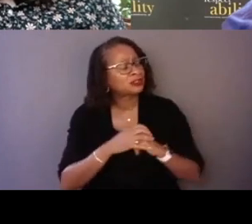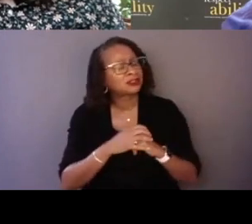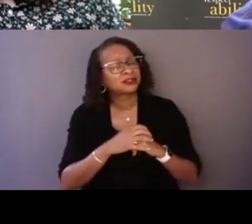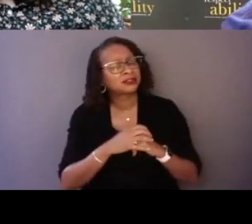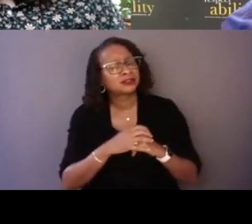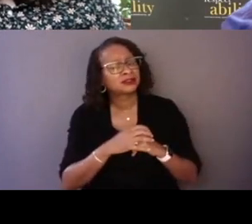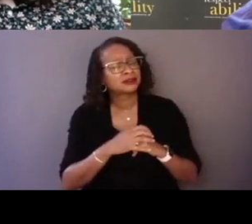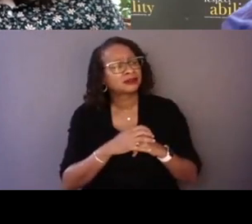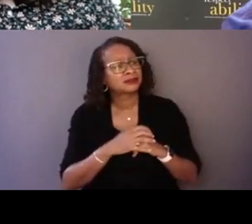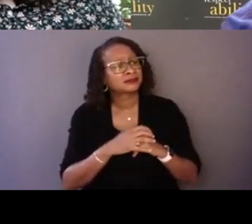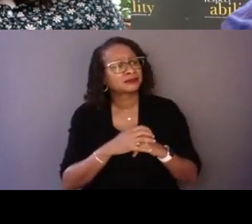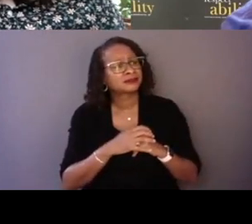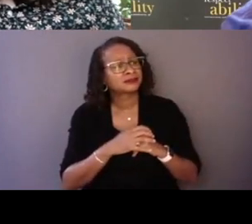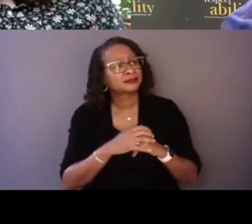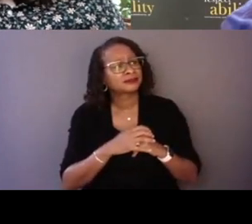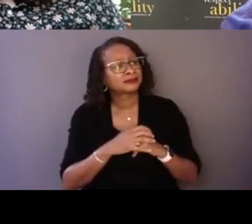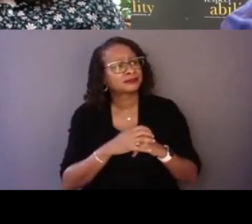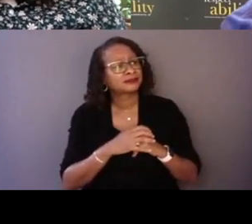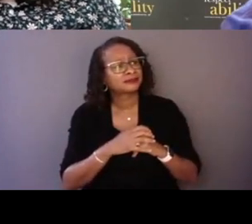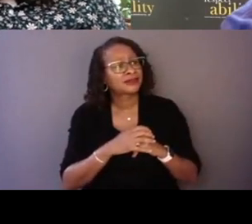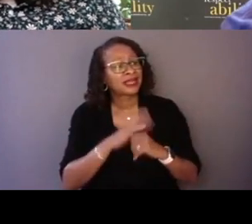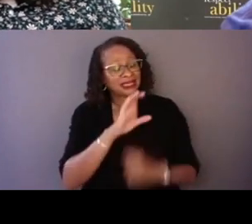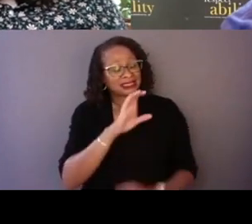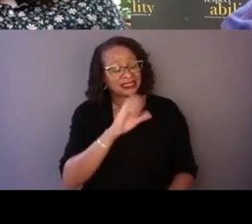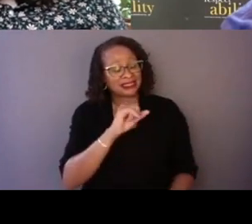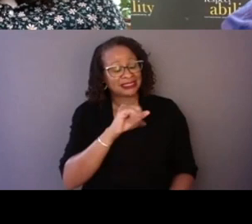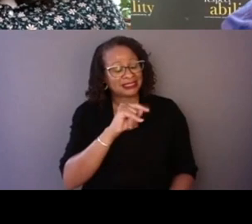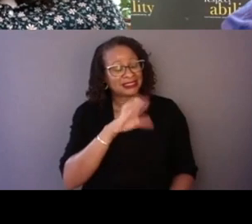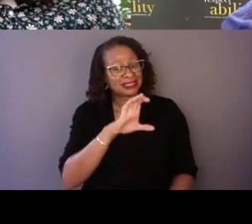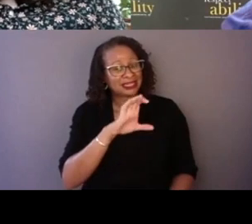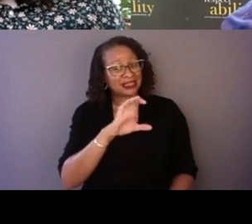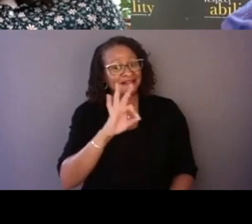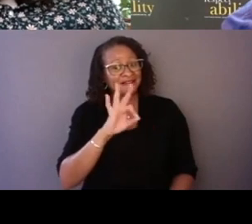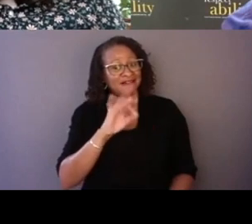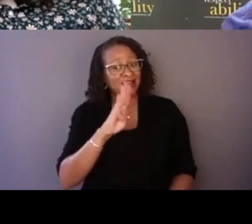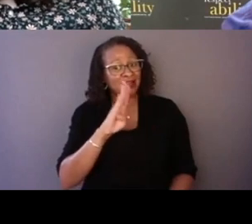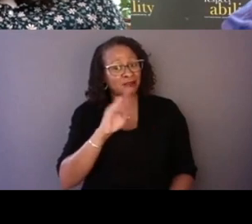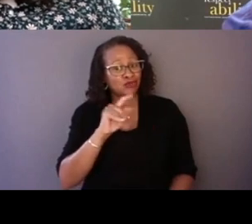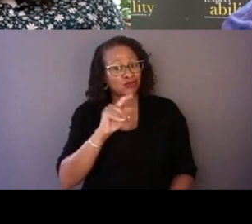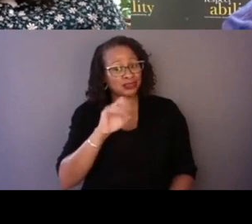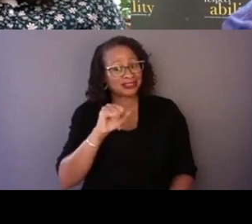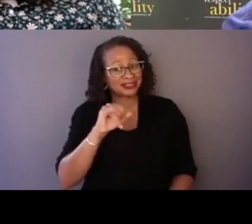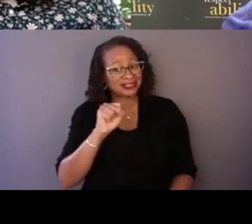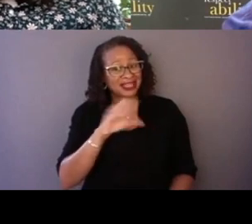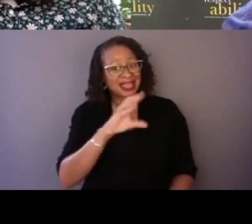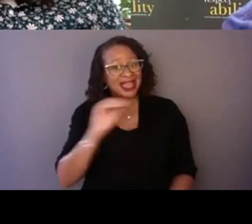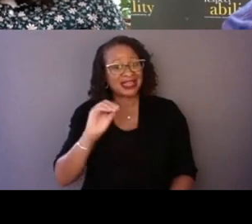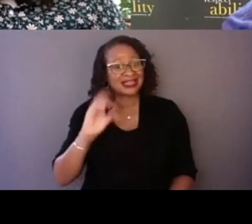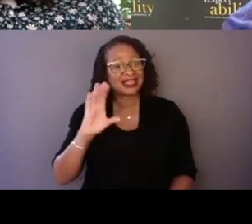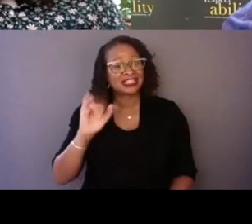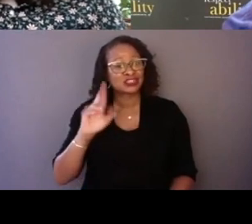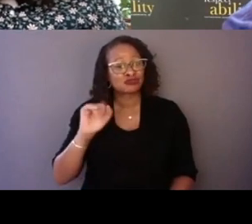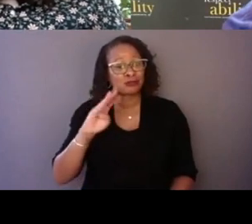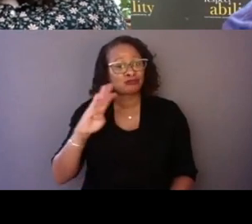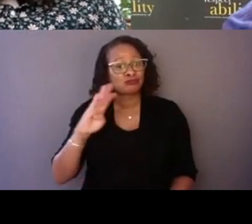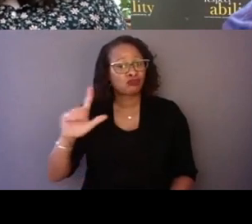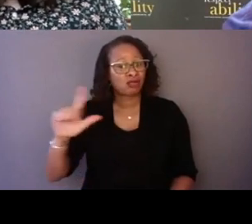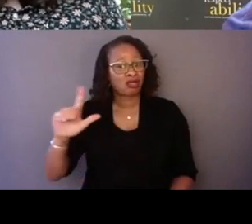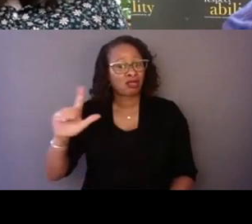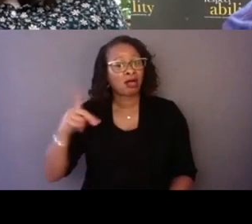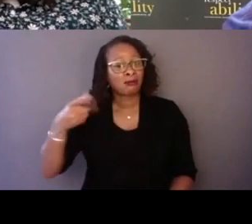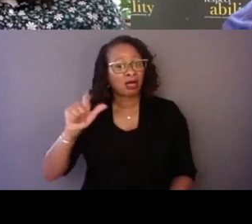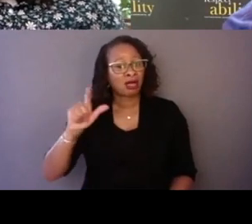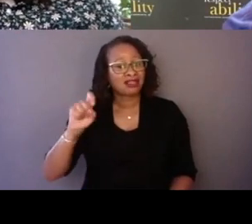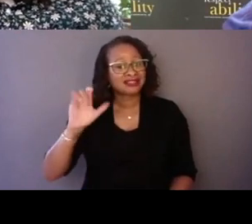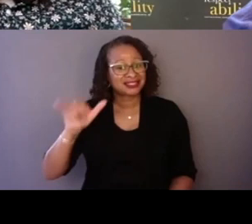between cystic fibrosis and cerebral palsy until you started working here. And she is a wonderful